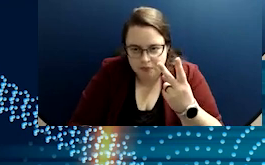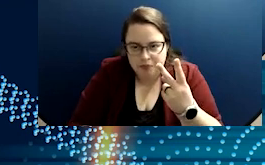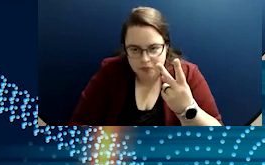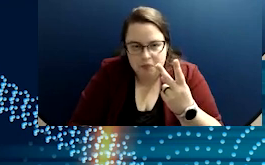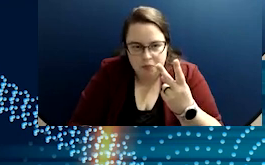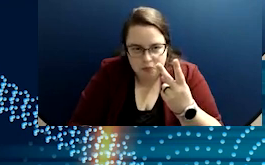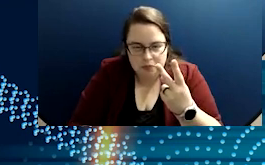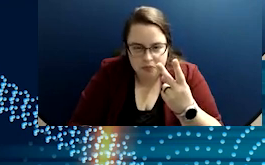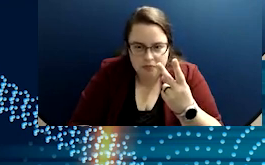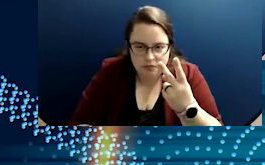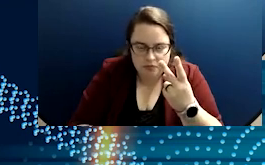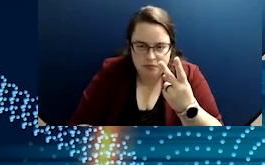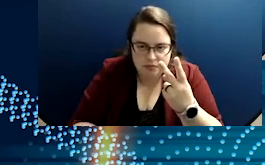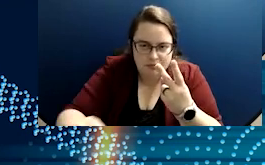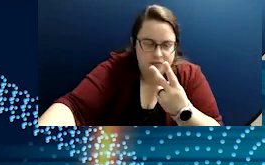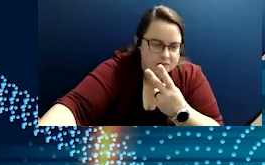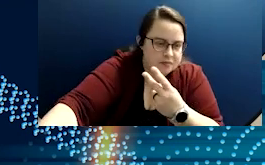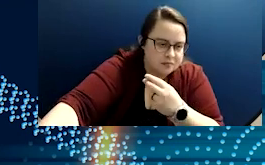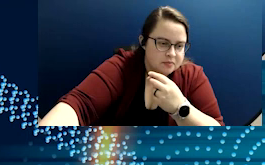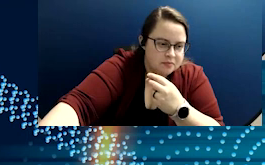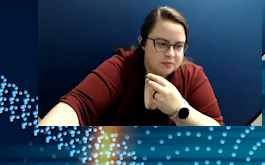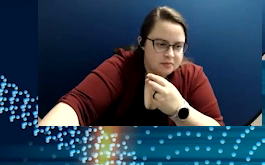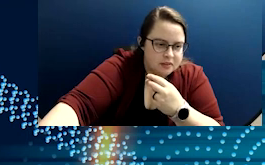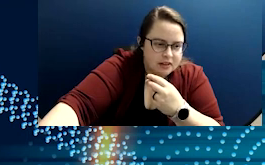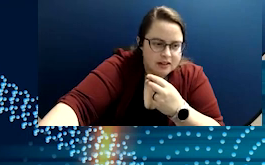2 for human. For human, yes.